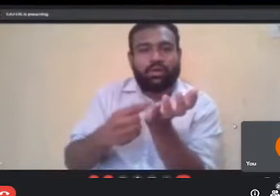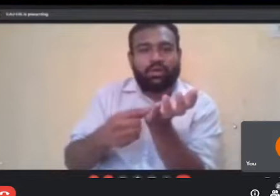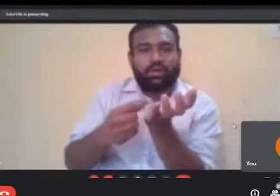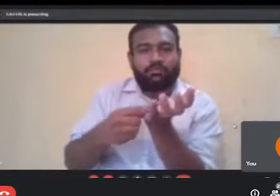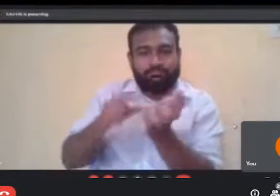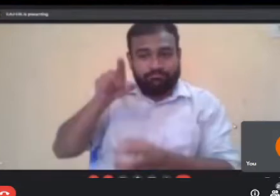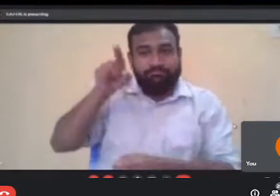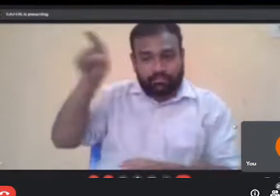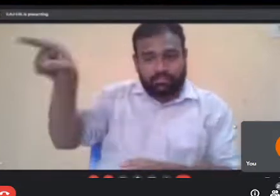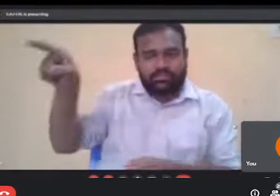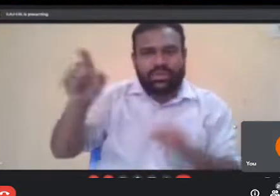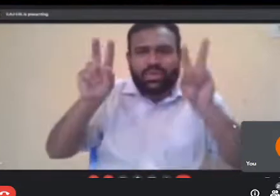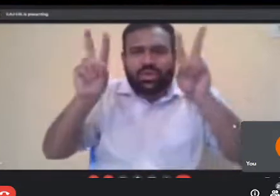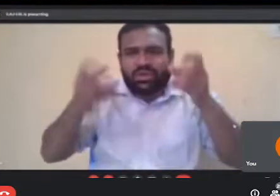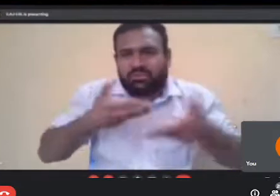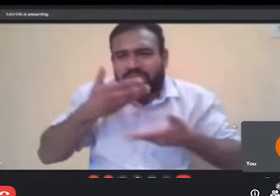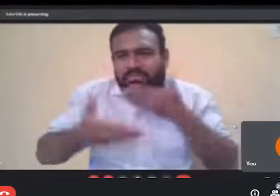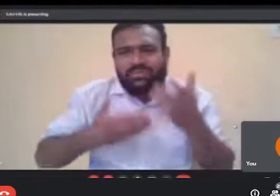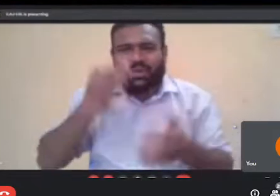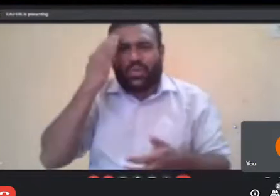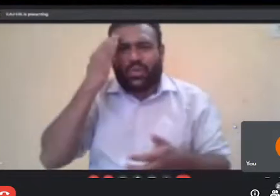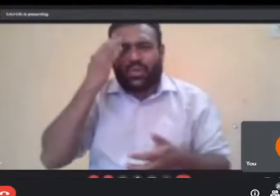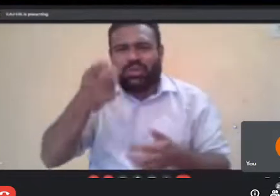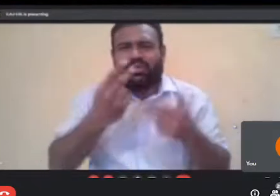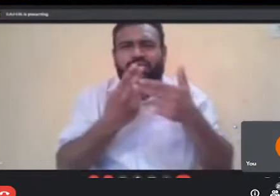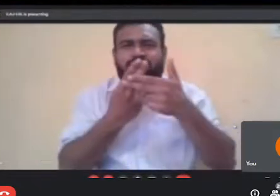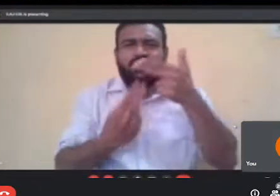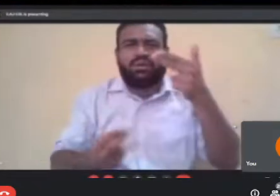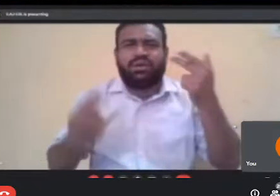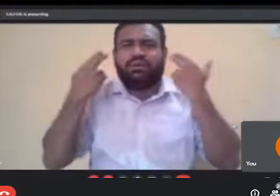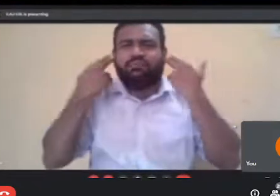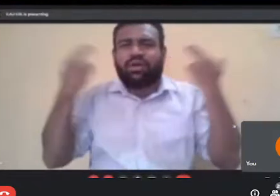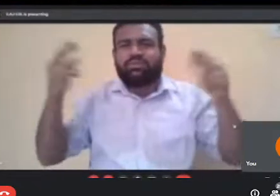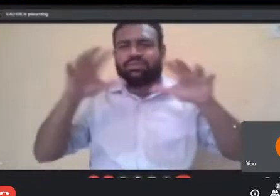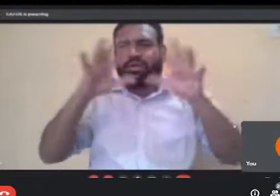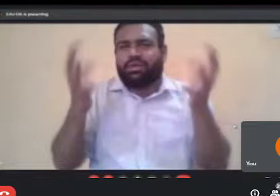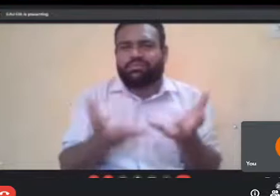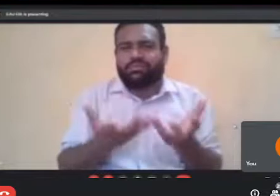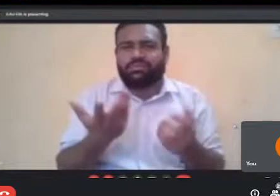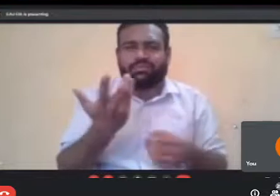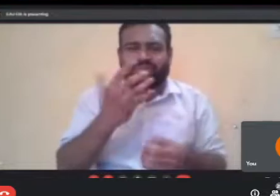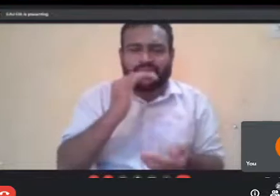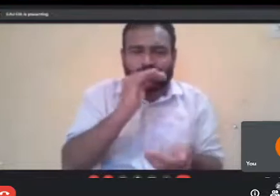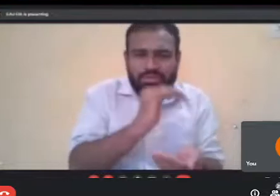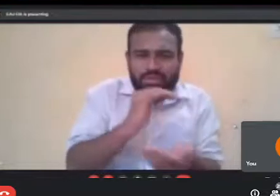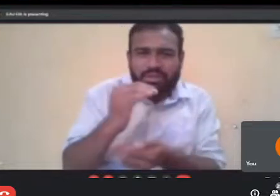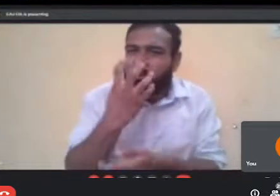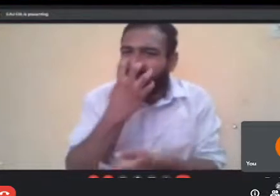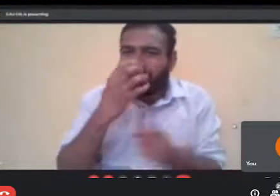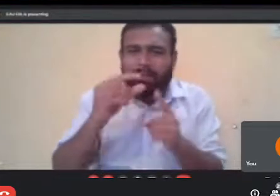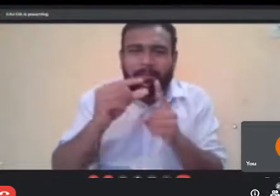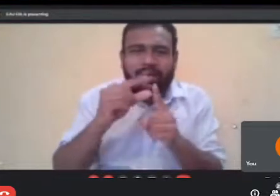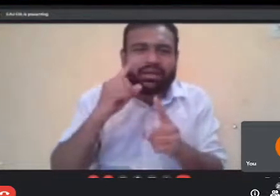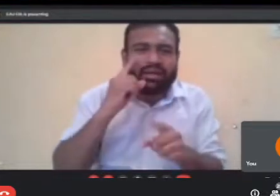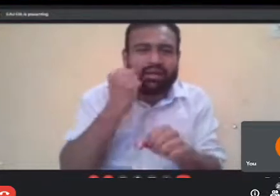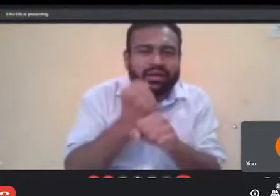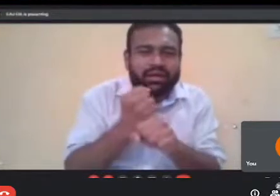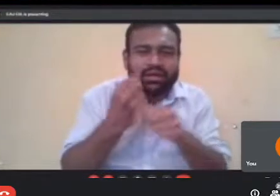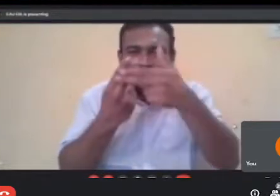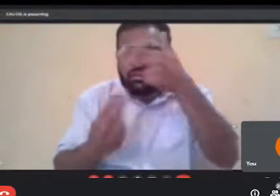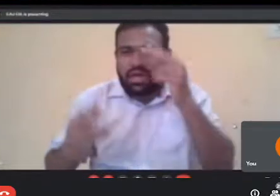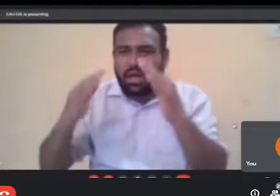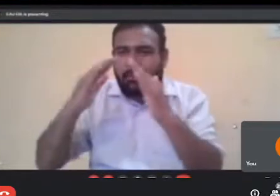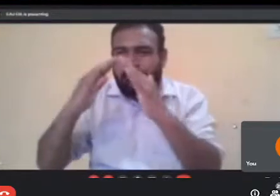The next example is from the school in Uganda. You may be knowing a famous story called The